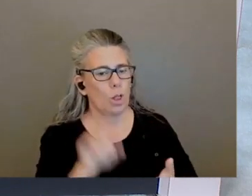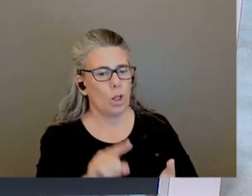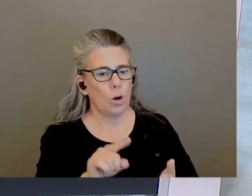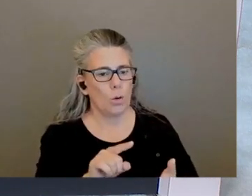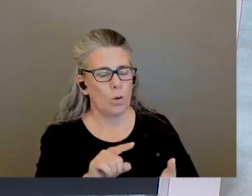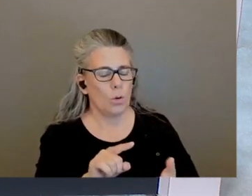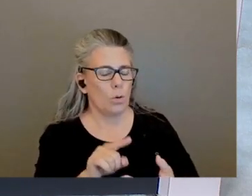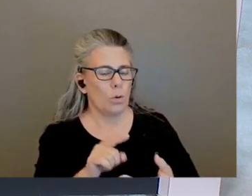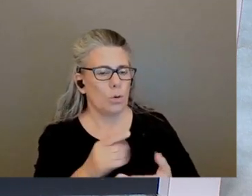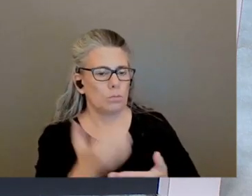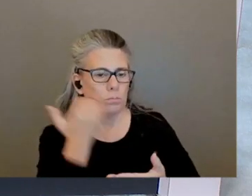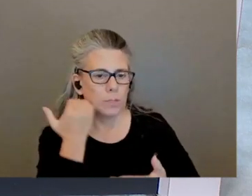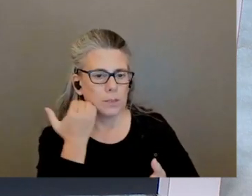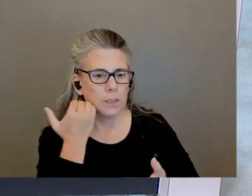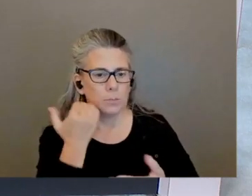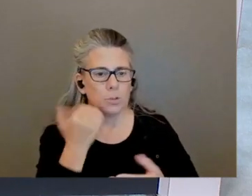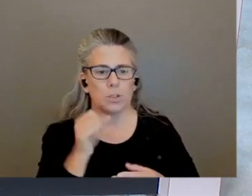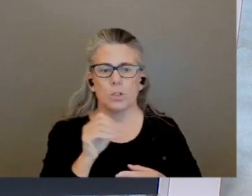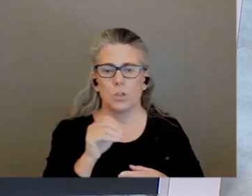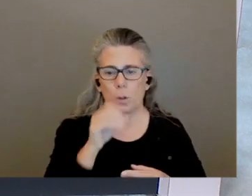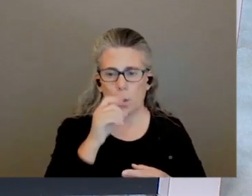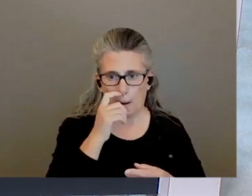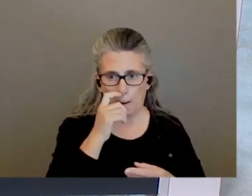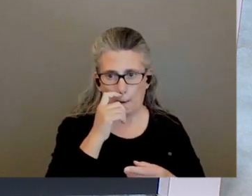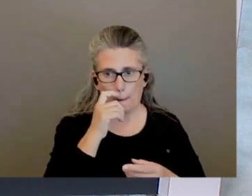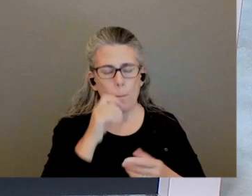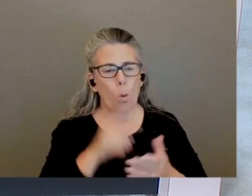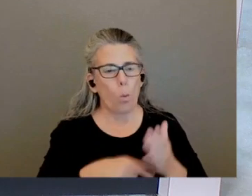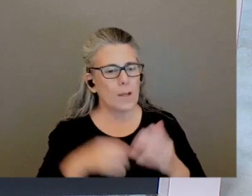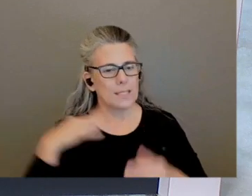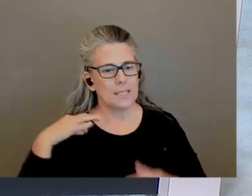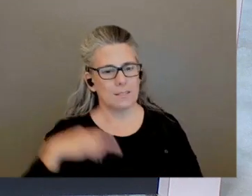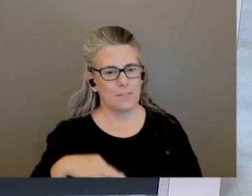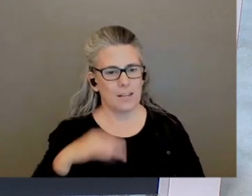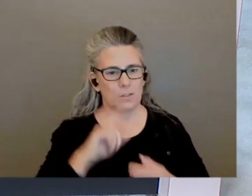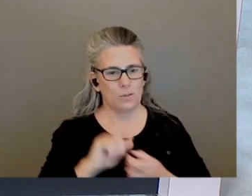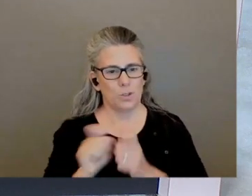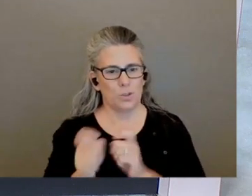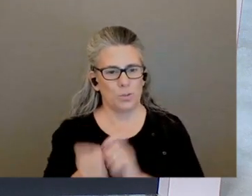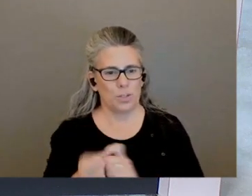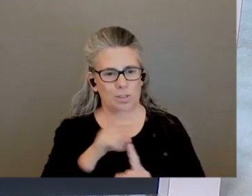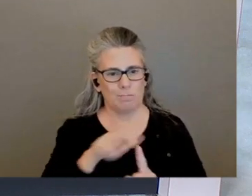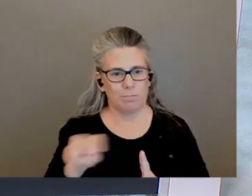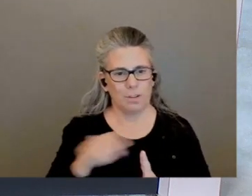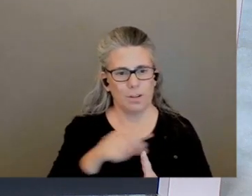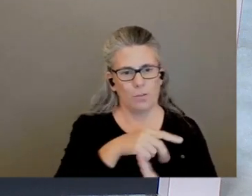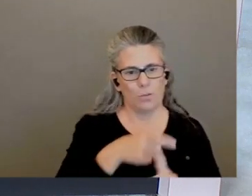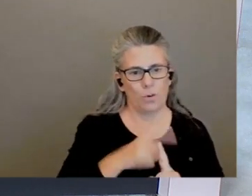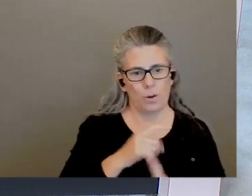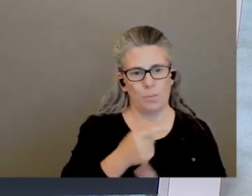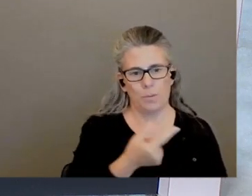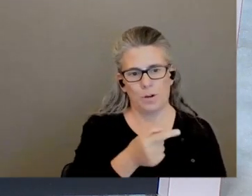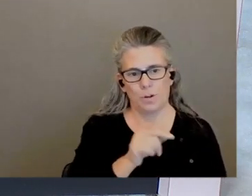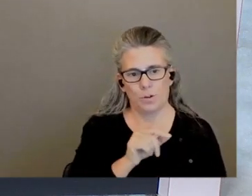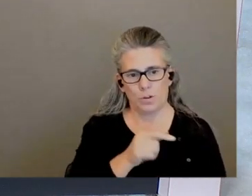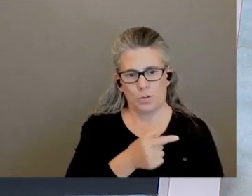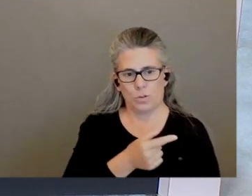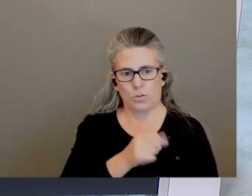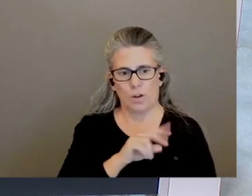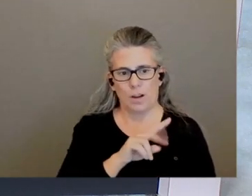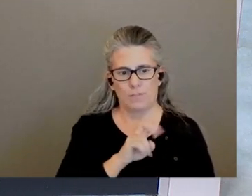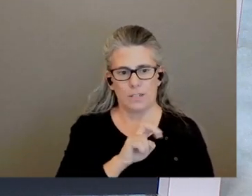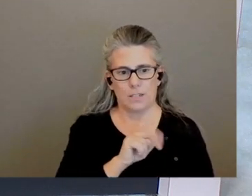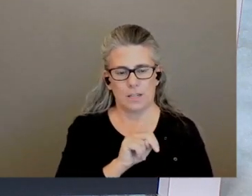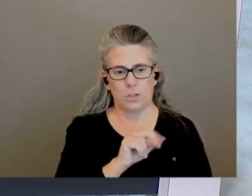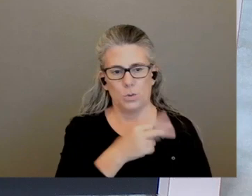what is the impact of switching to Graviton 2 and now Graviton 3 in terms of green IT, ecology, and power